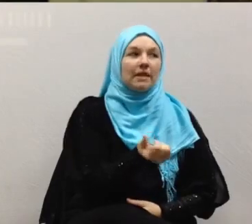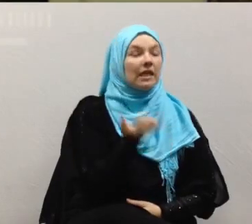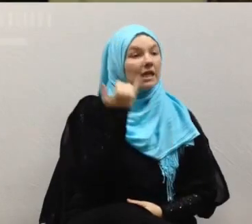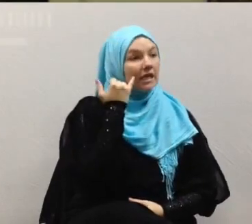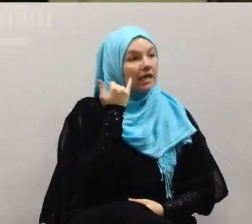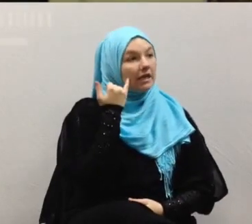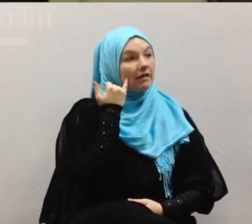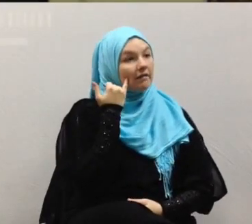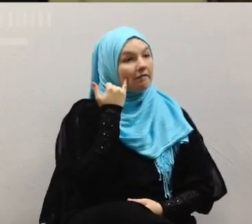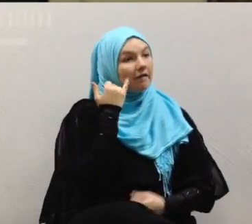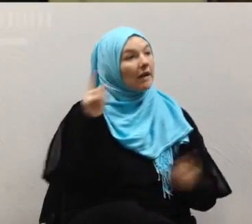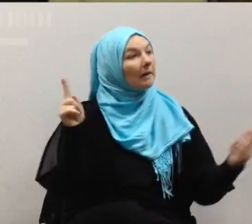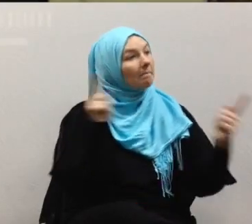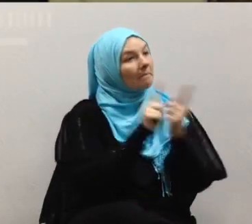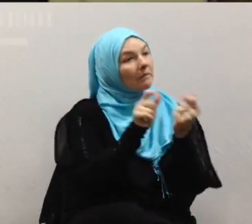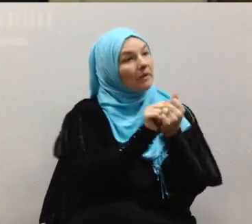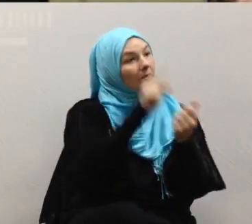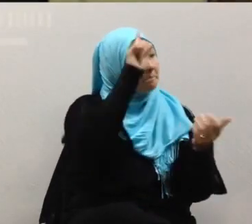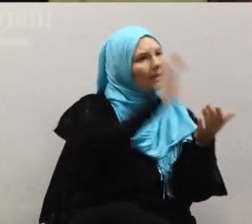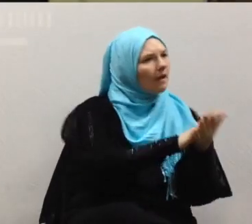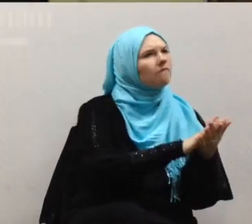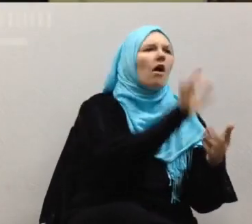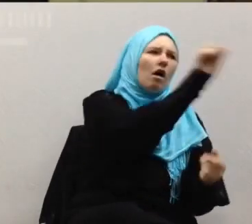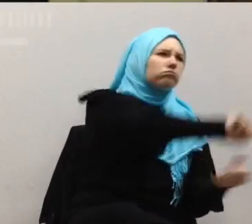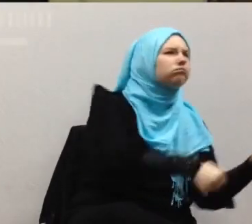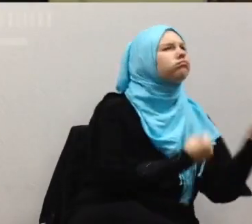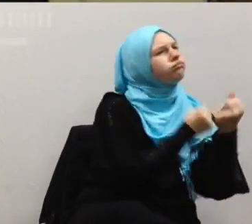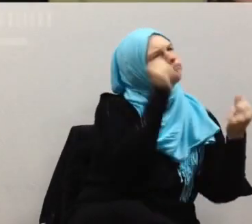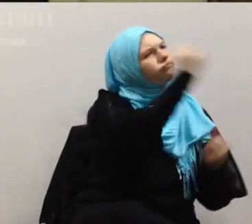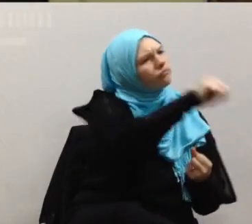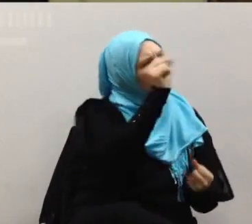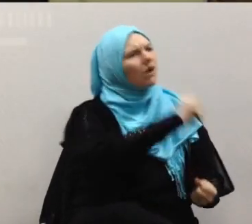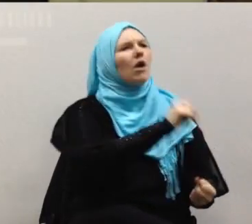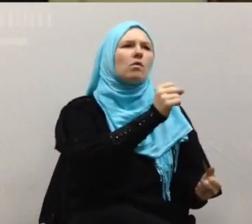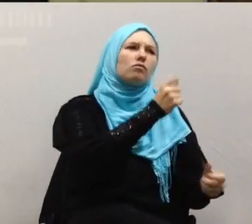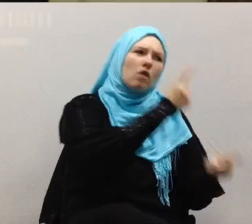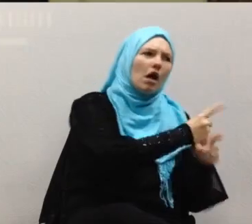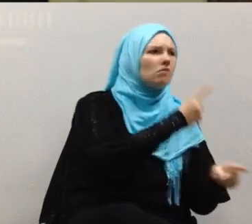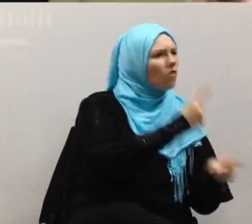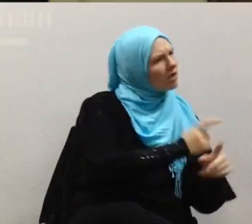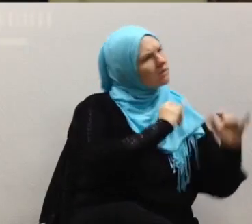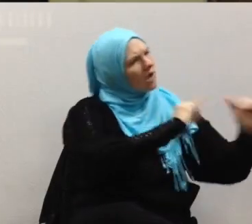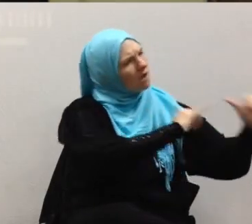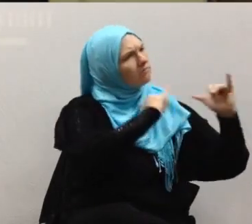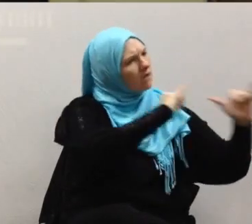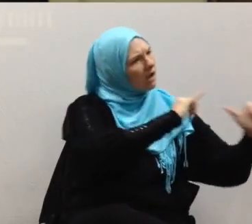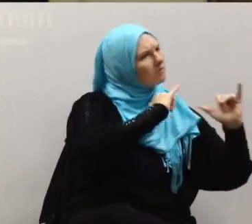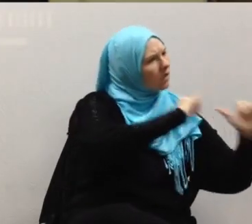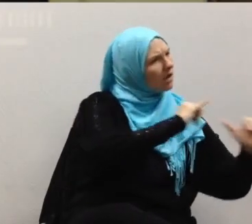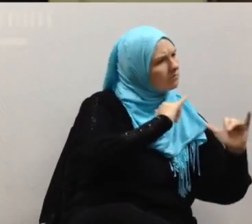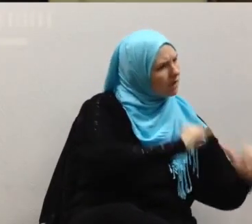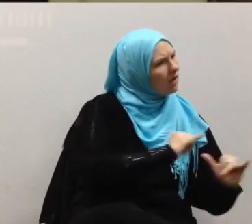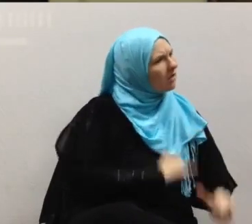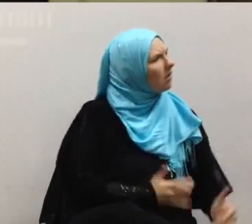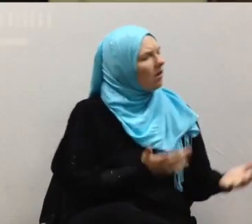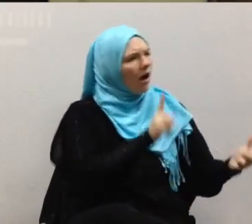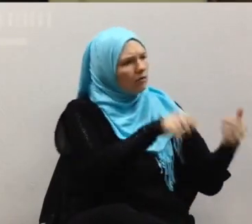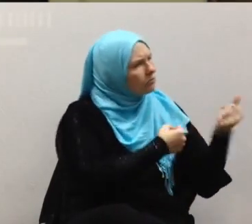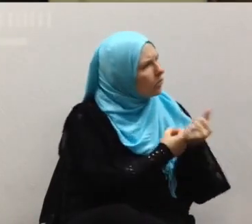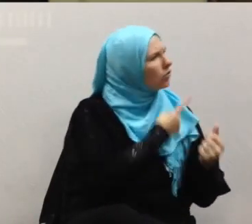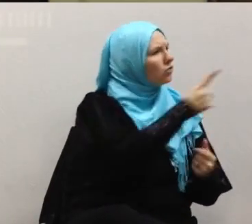we believe, we are with you. Don't we tell you this? Didn't we stand with you? Haven't we supported you?